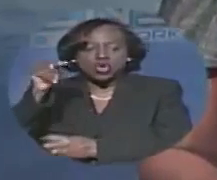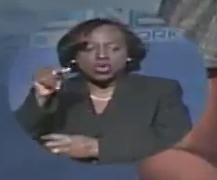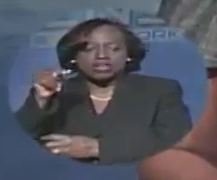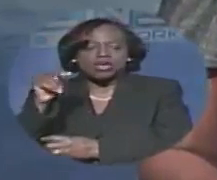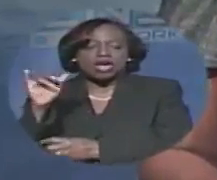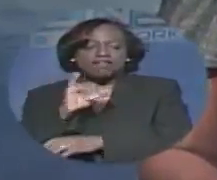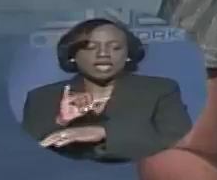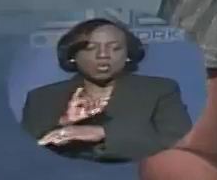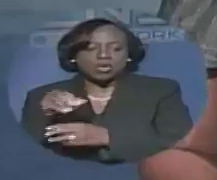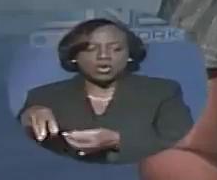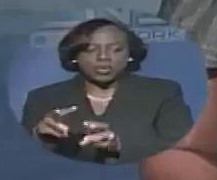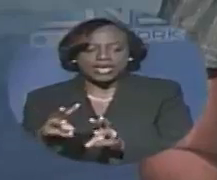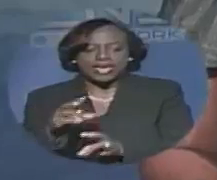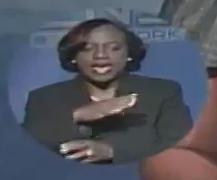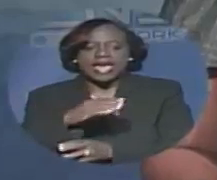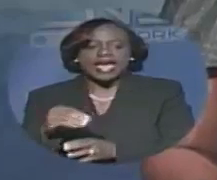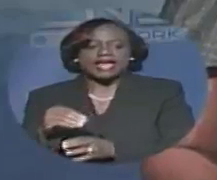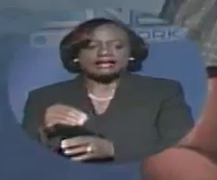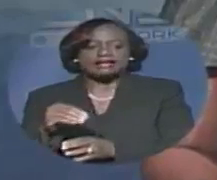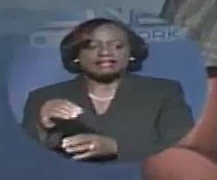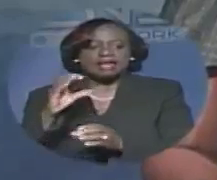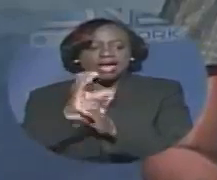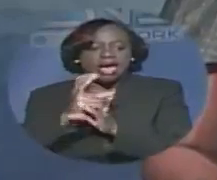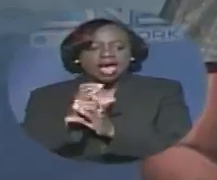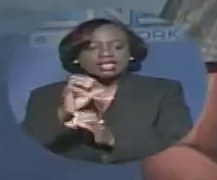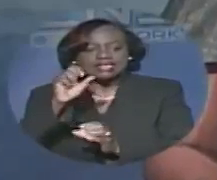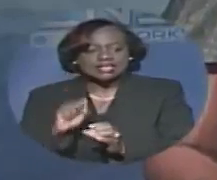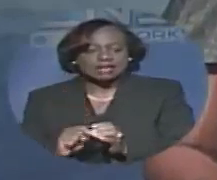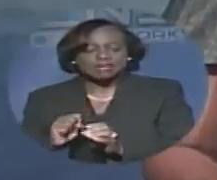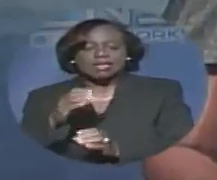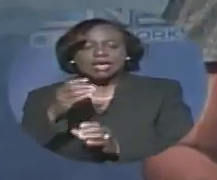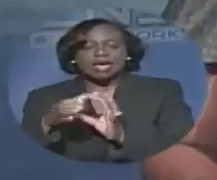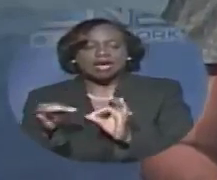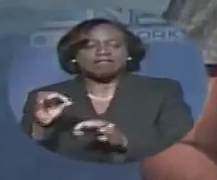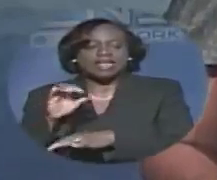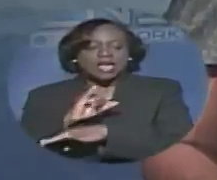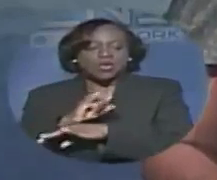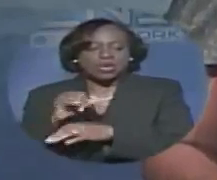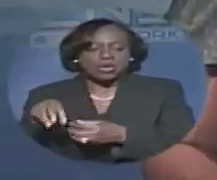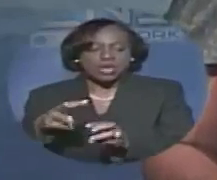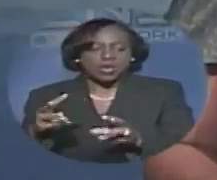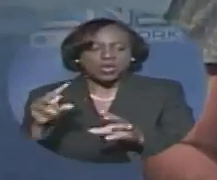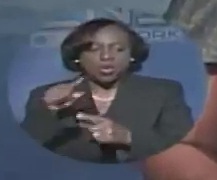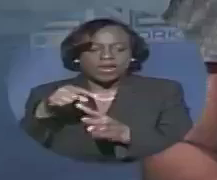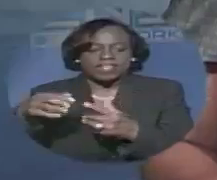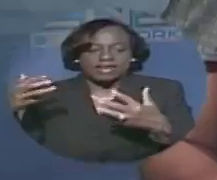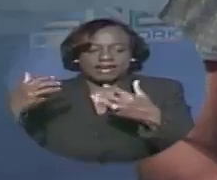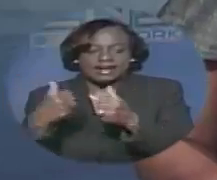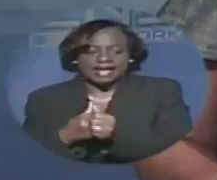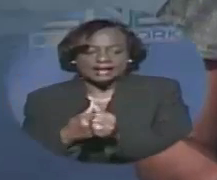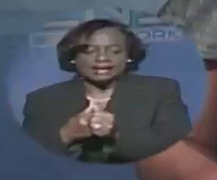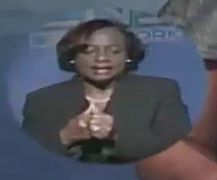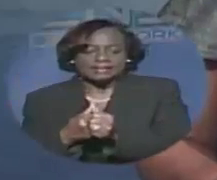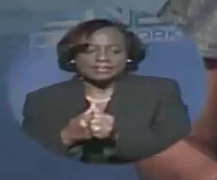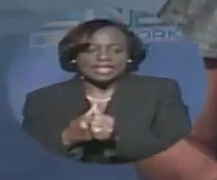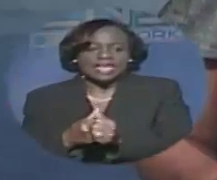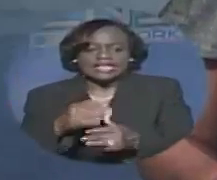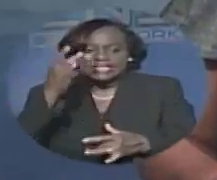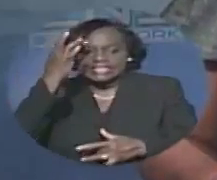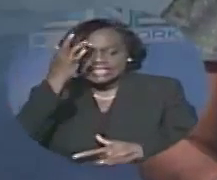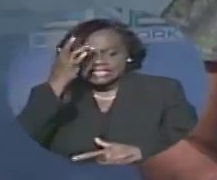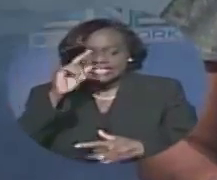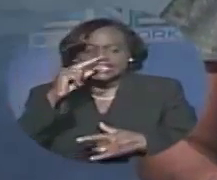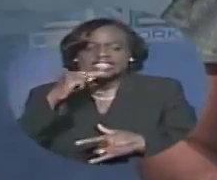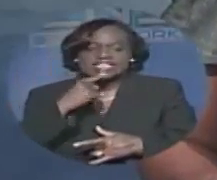white 2000 Nissan Sentra south on Iguana Way when they collided. Curry sustained serious injuries and was taken to hospital by